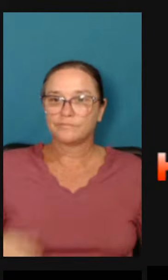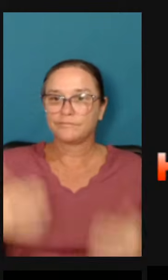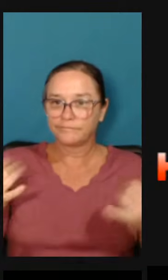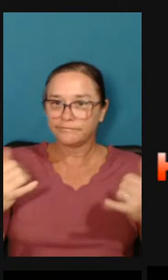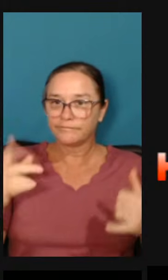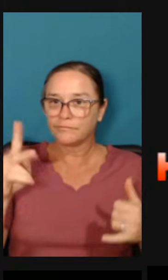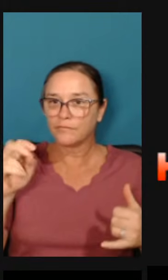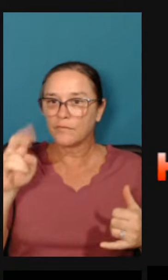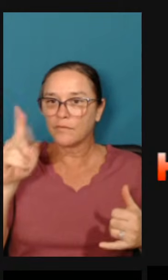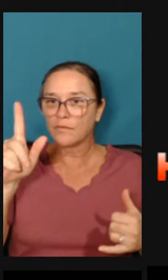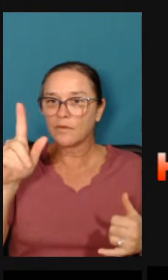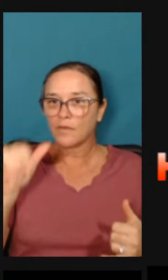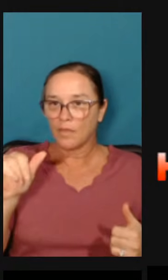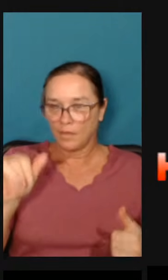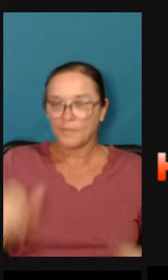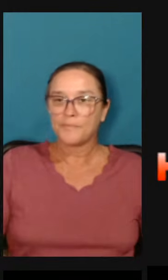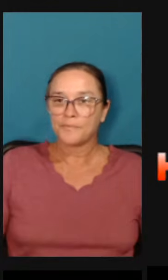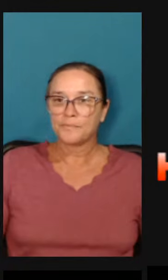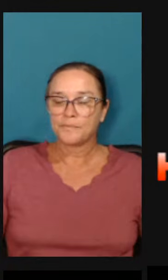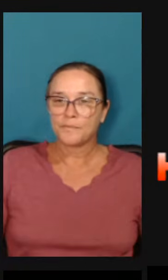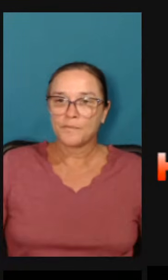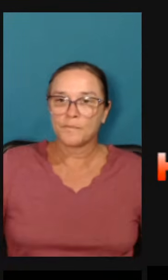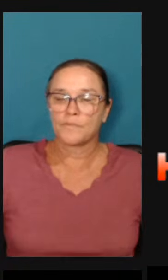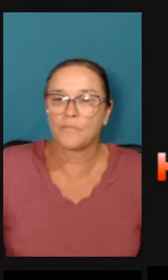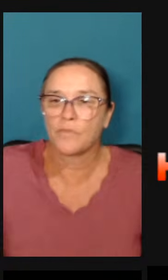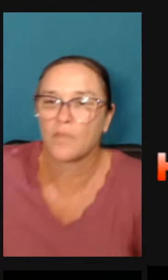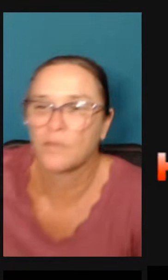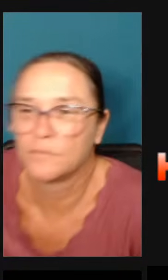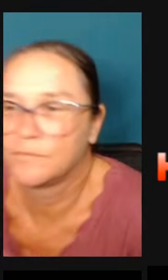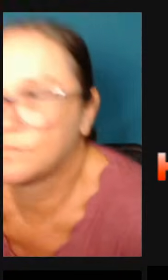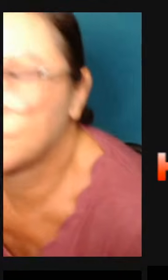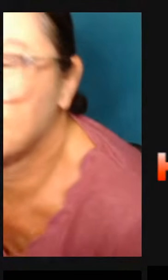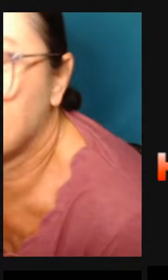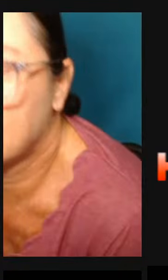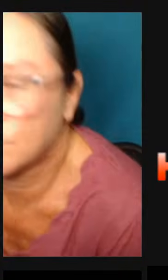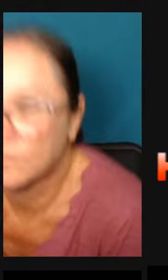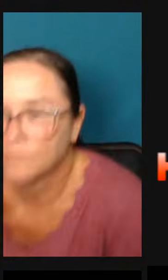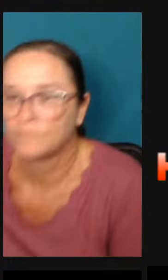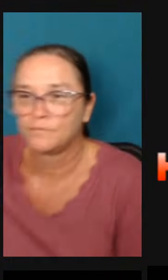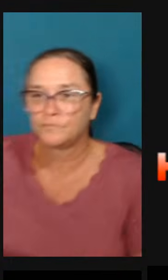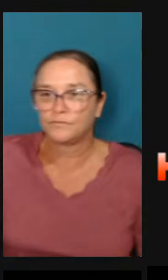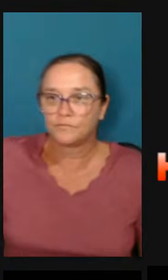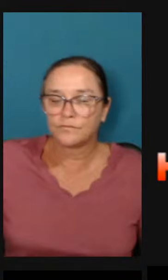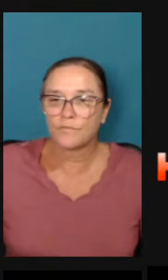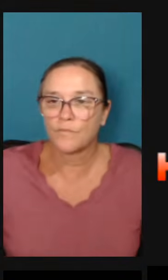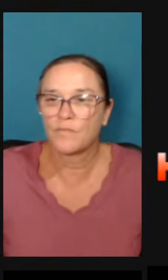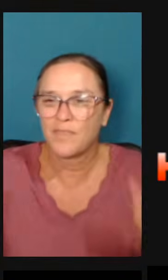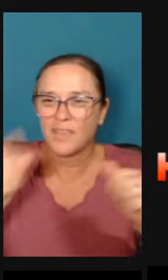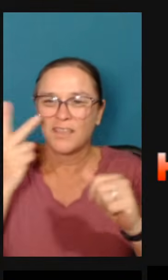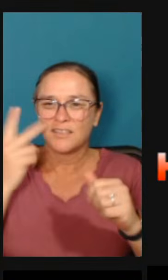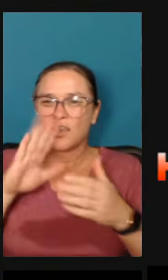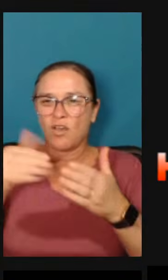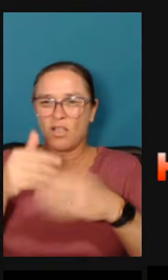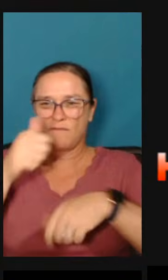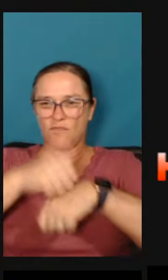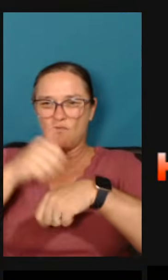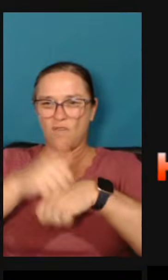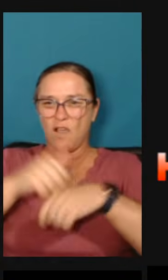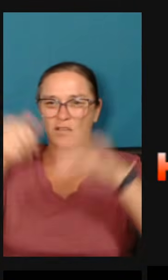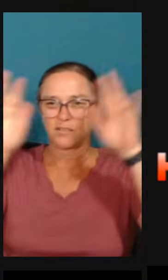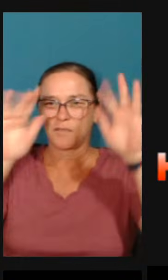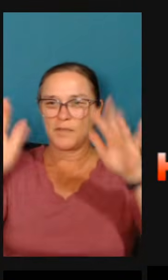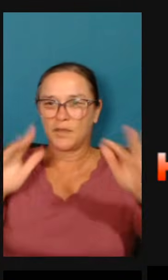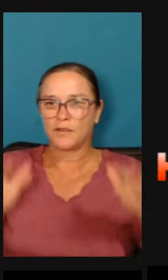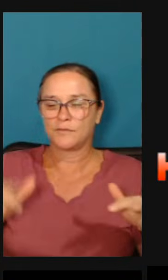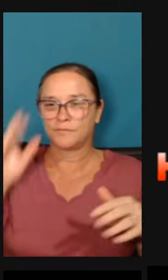This one's from Kelly. You can see just all of those rocks raining down. It's like